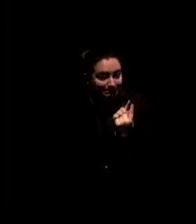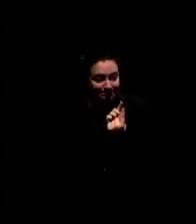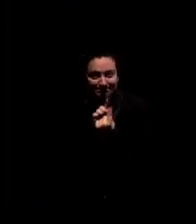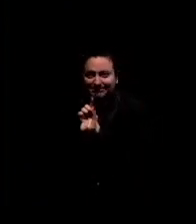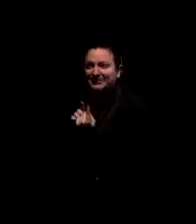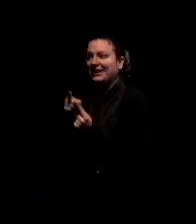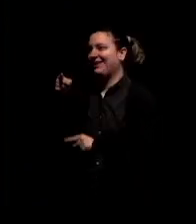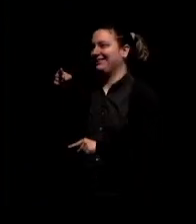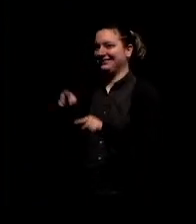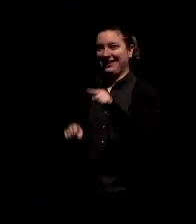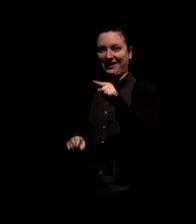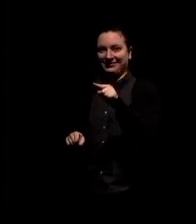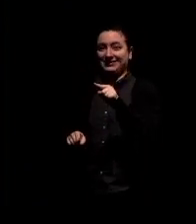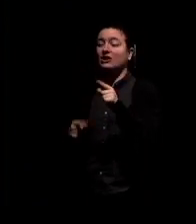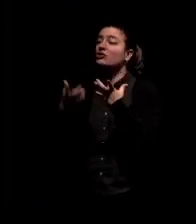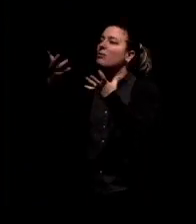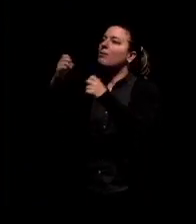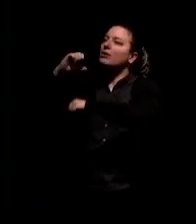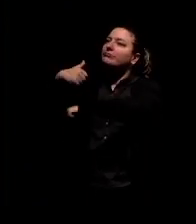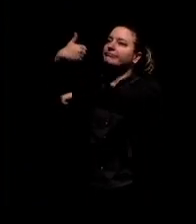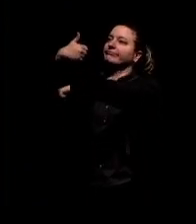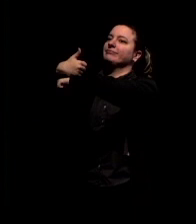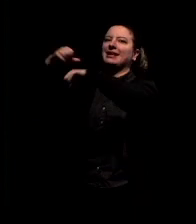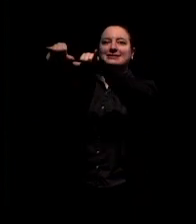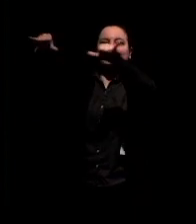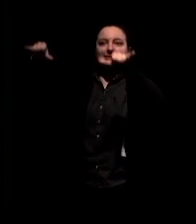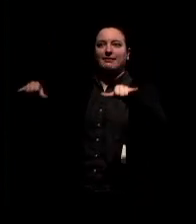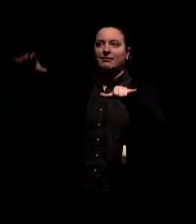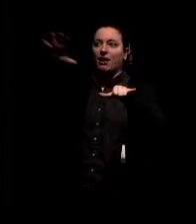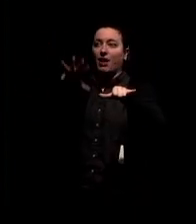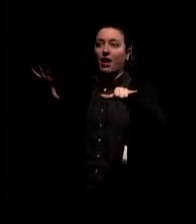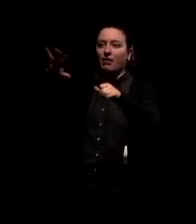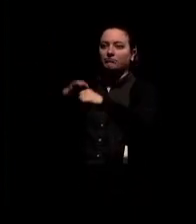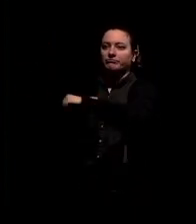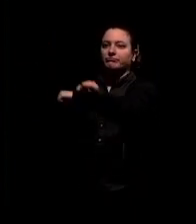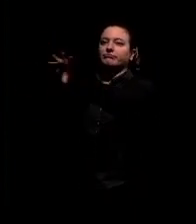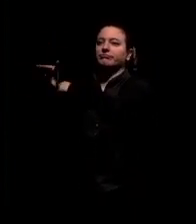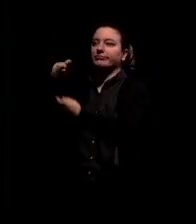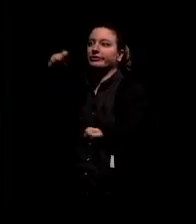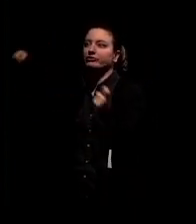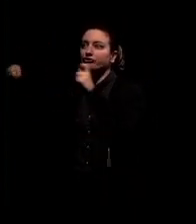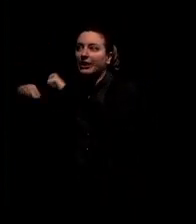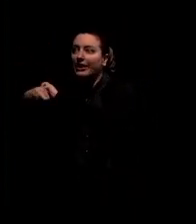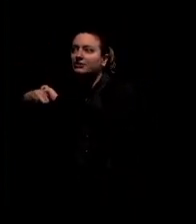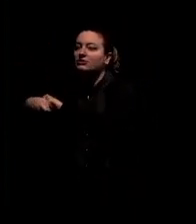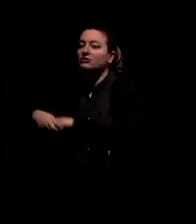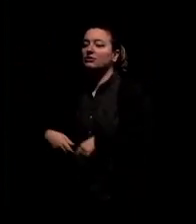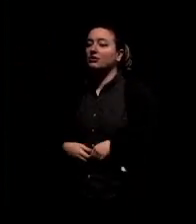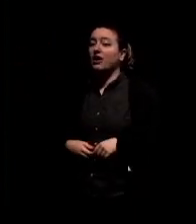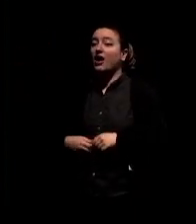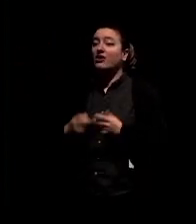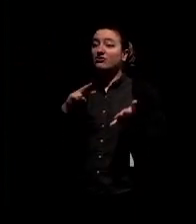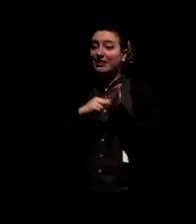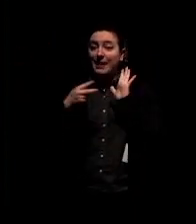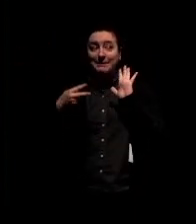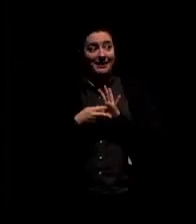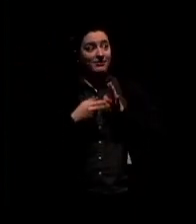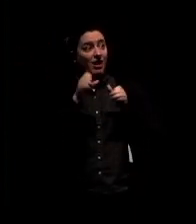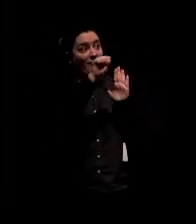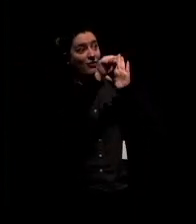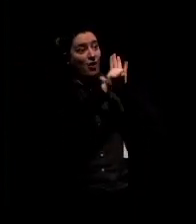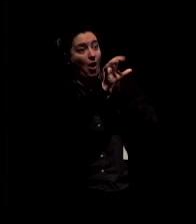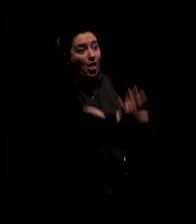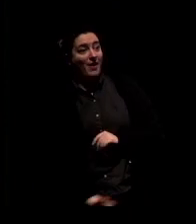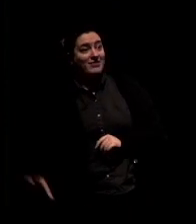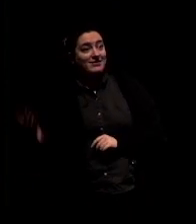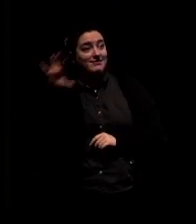try to improve and change those systems so that every person in our state can go to any clinic, any hospital, any treatment center,